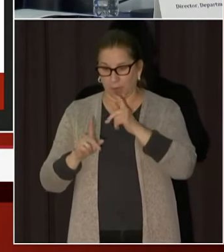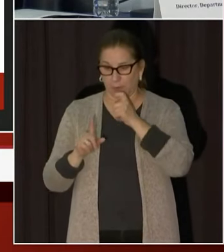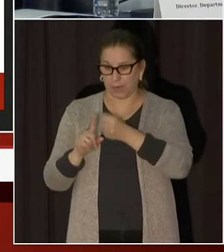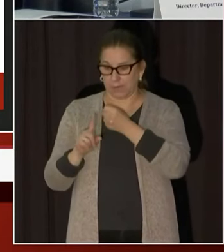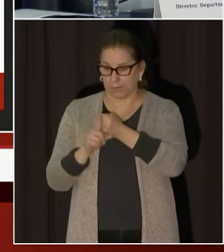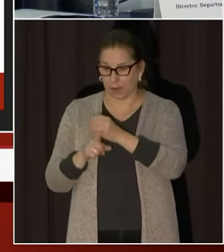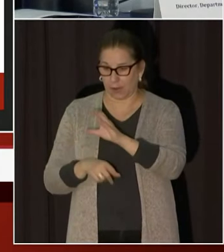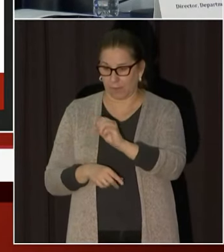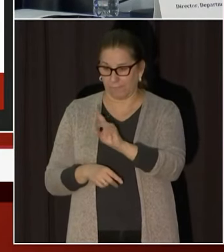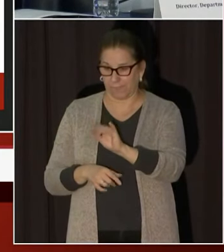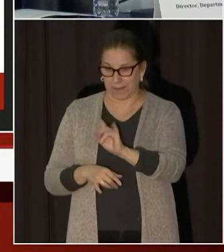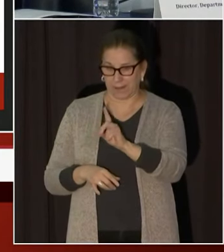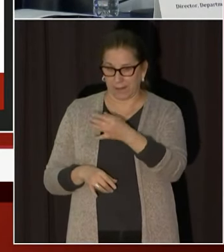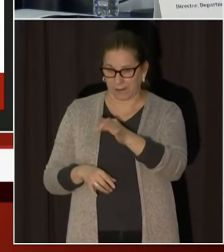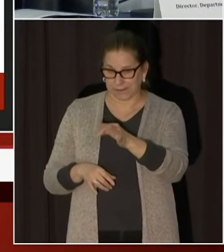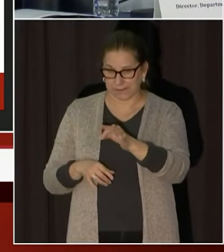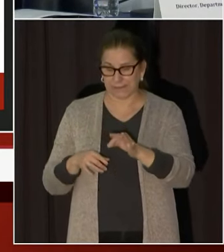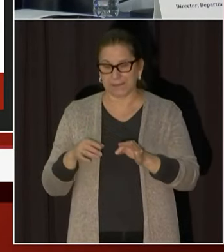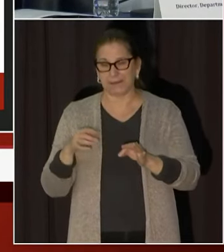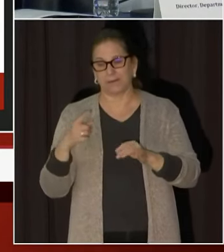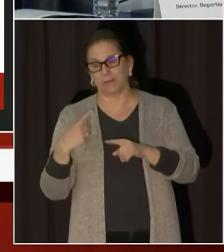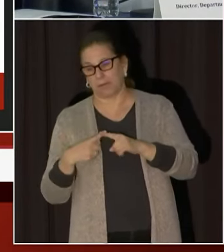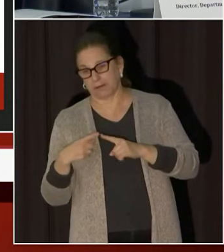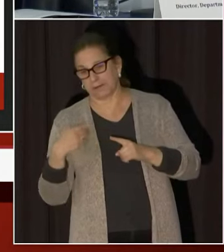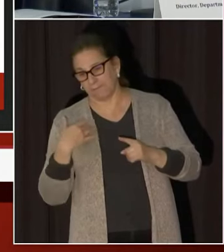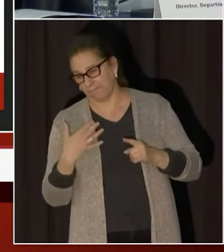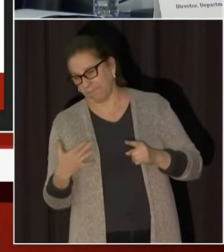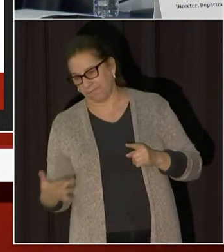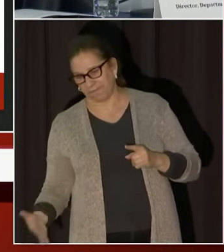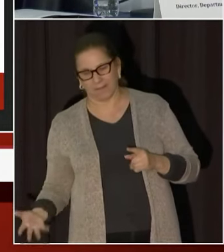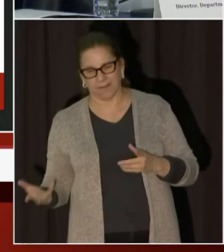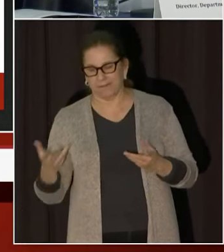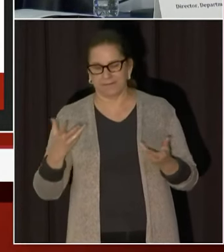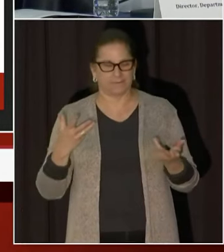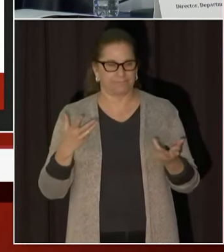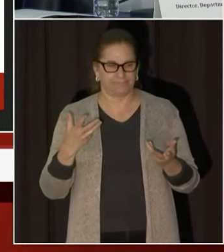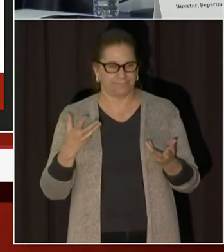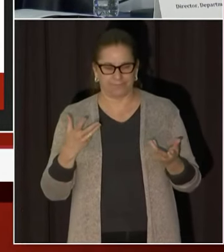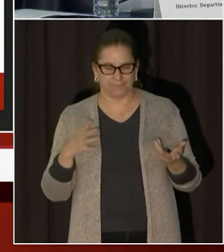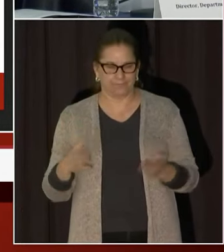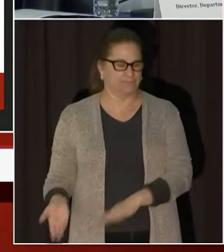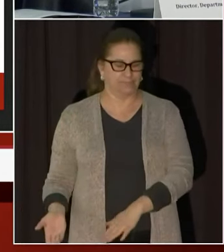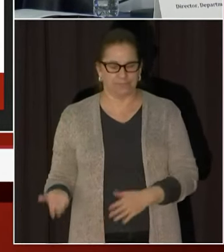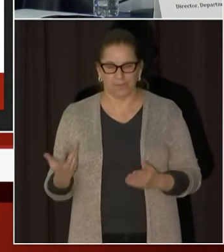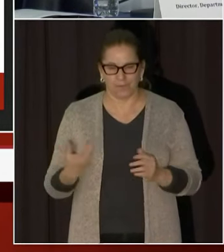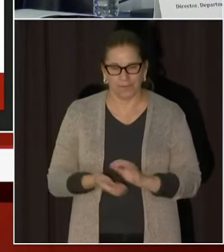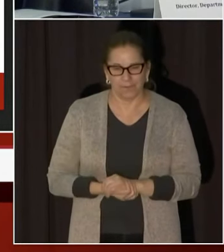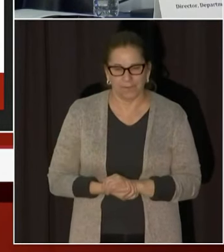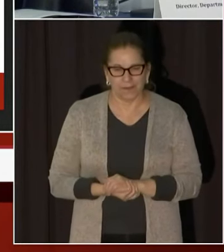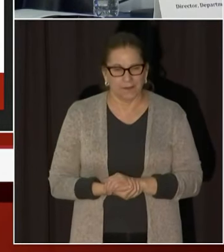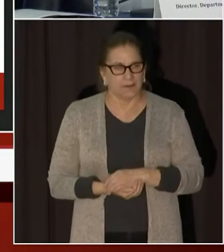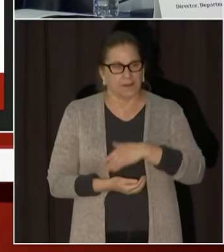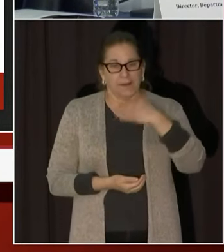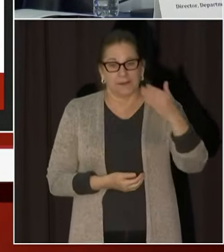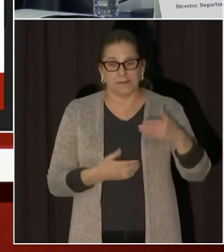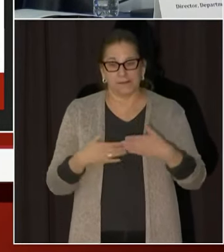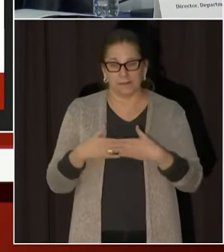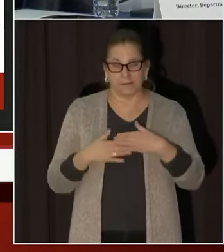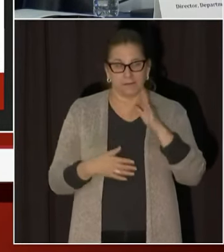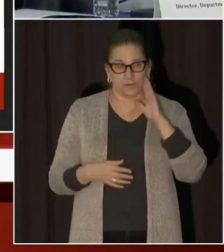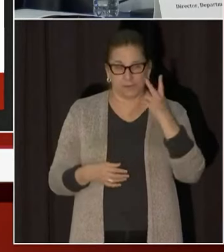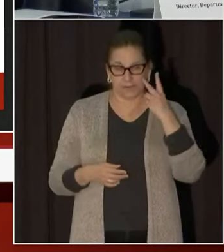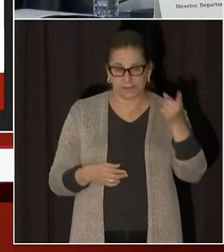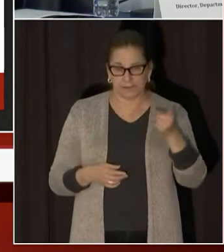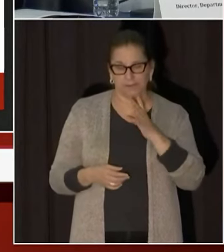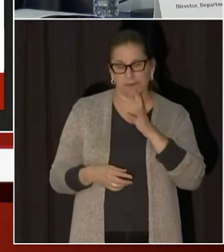have more than one underlying health condition. On the next slide, you'll see that when we talk about these